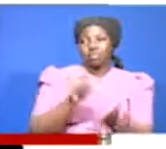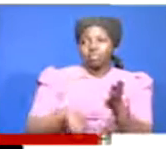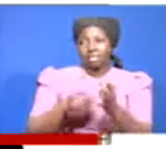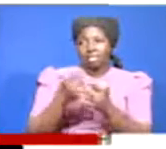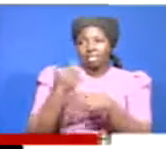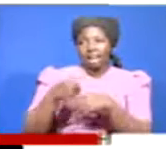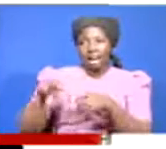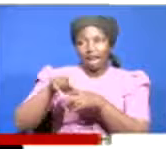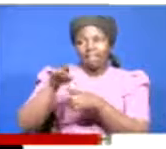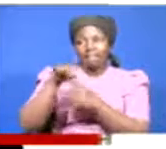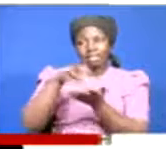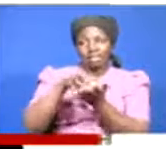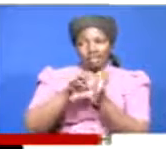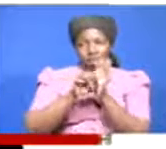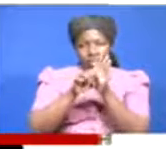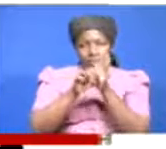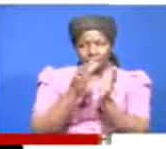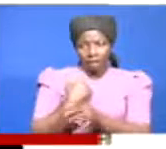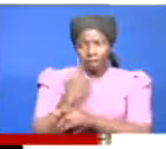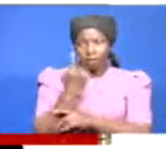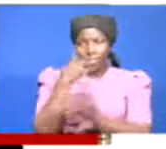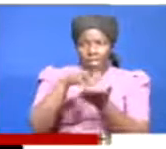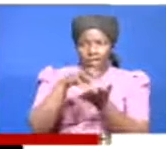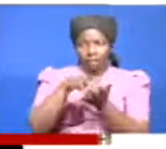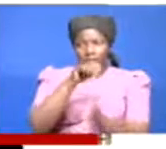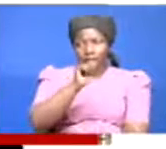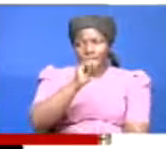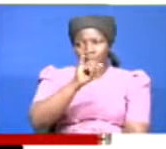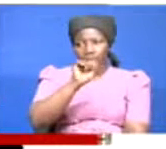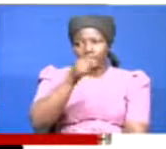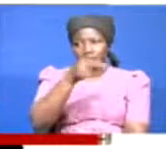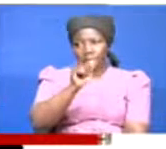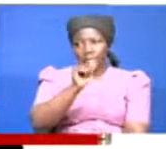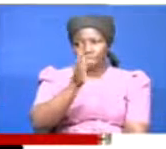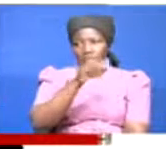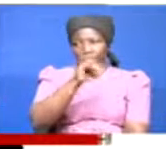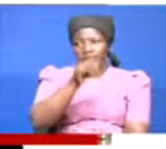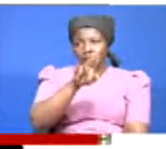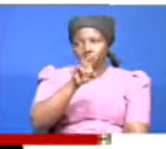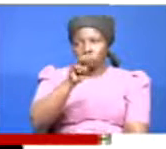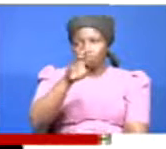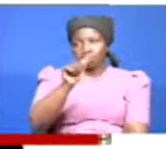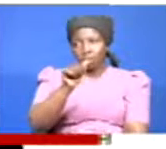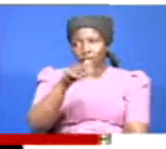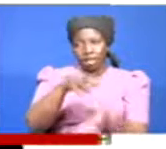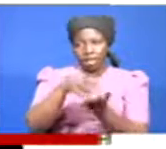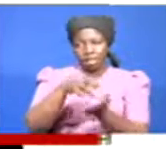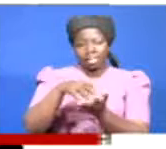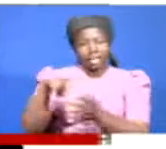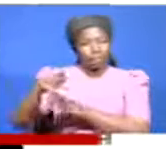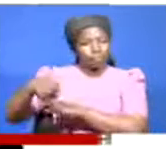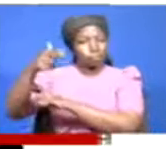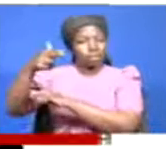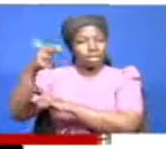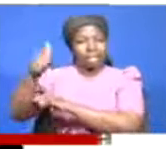if I can pick one of the cases of the Ishajumo case in Malindi. Mm. It was an election. Aisha Juma didn't shoot anybody. Mm-hmm. It's the bodyguard